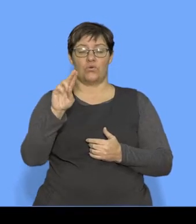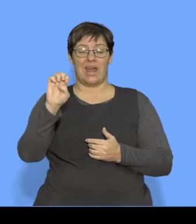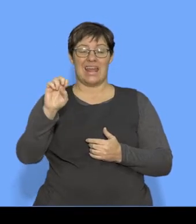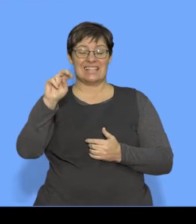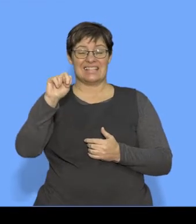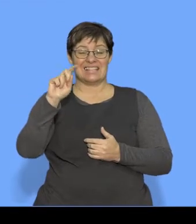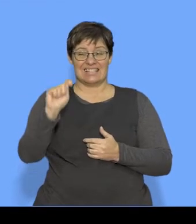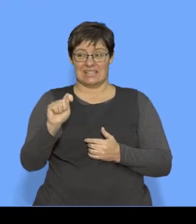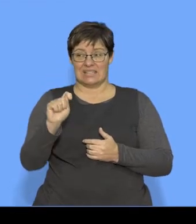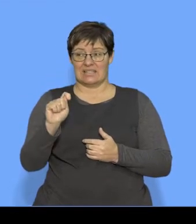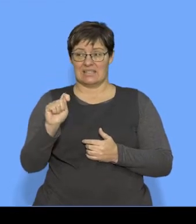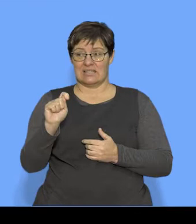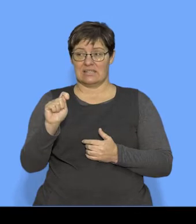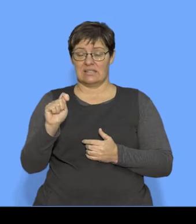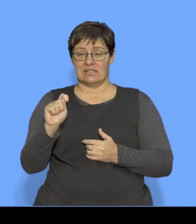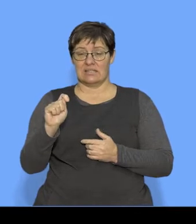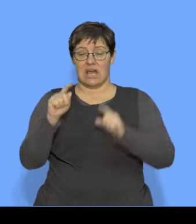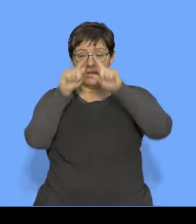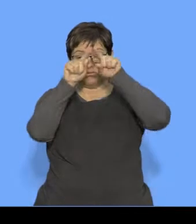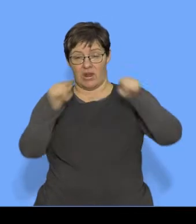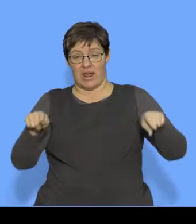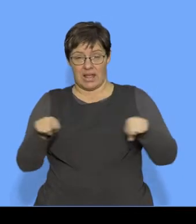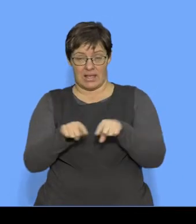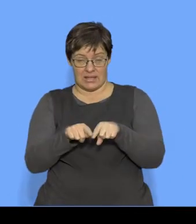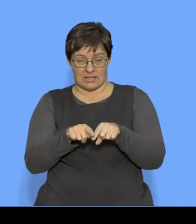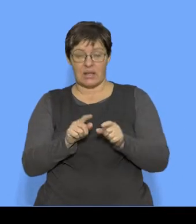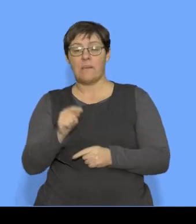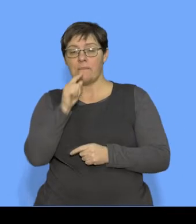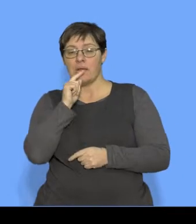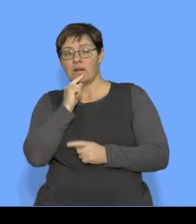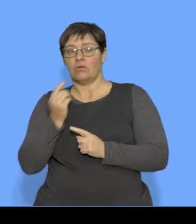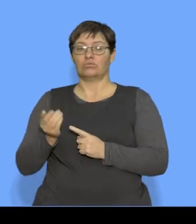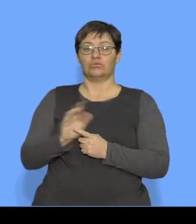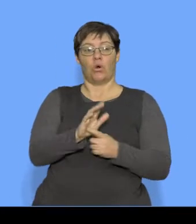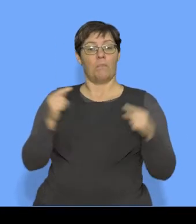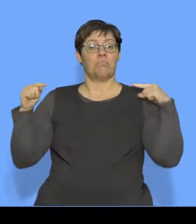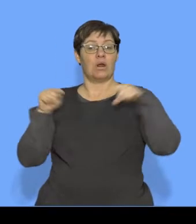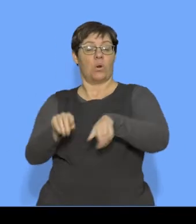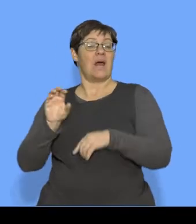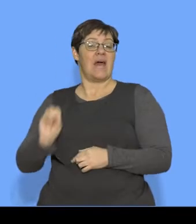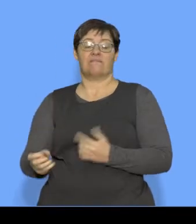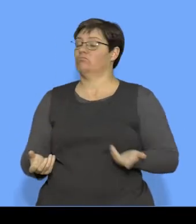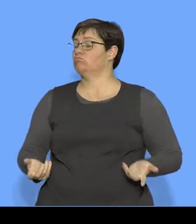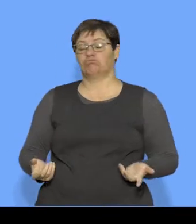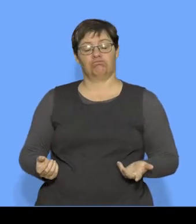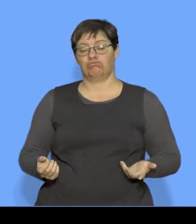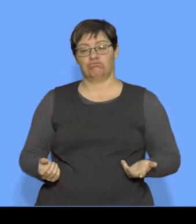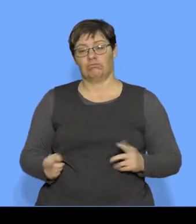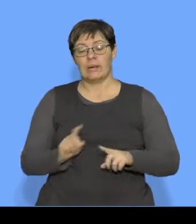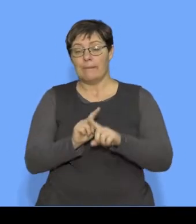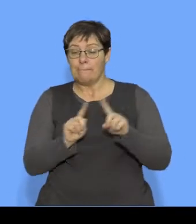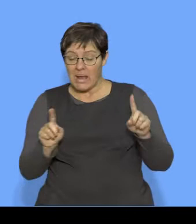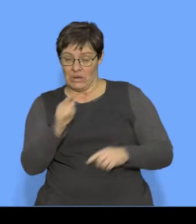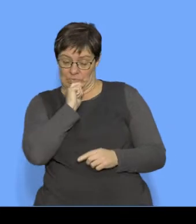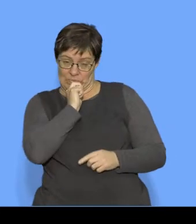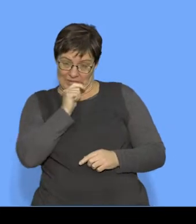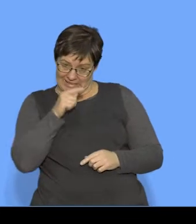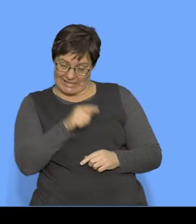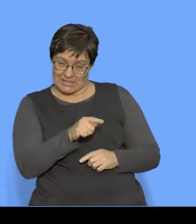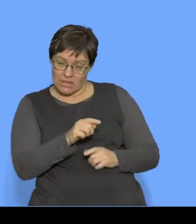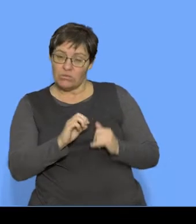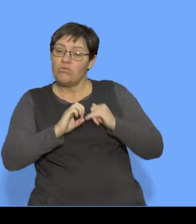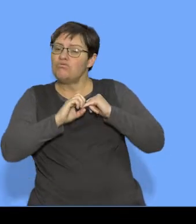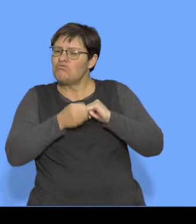not a direct way of proving a quadrilateral to be a parallelogram. But we can use this